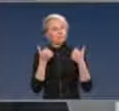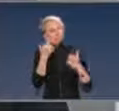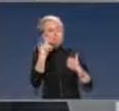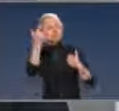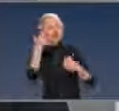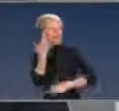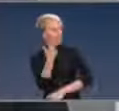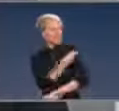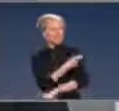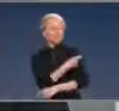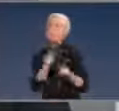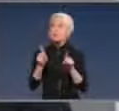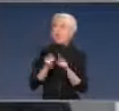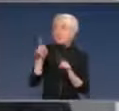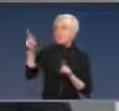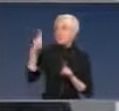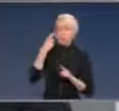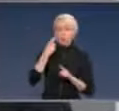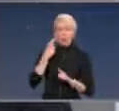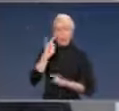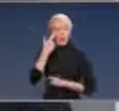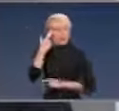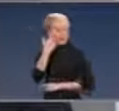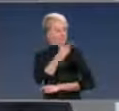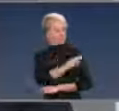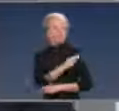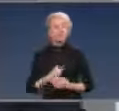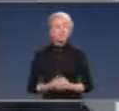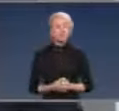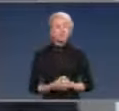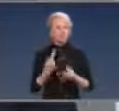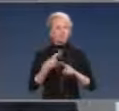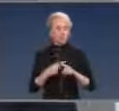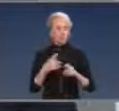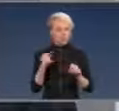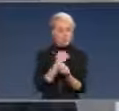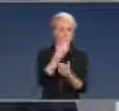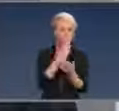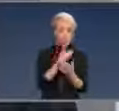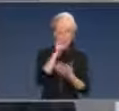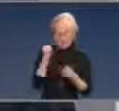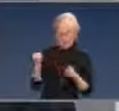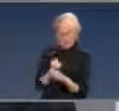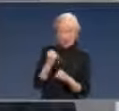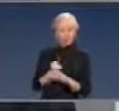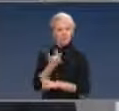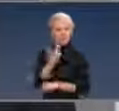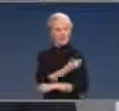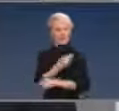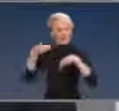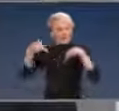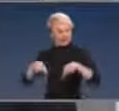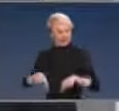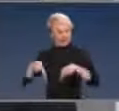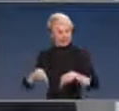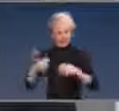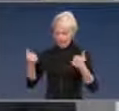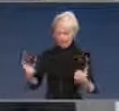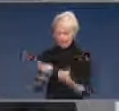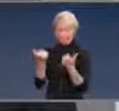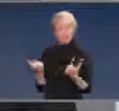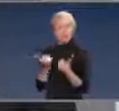get access to the licensing arrangements to ensure that CSL can be here and producing the vaccine at the required quantities to ensure that